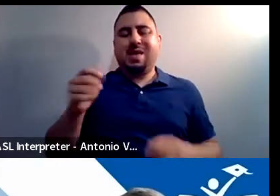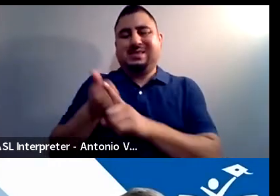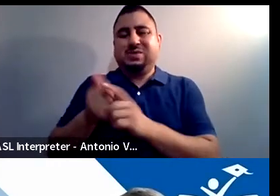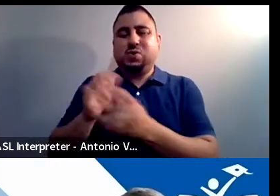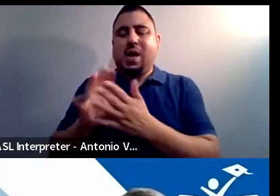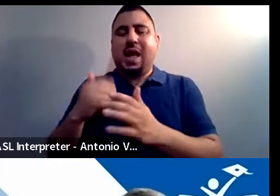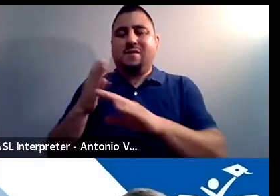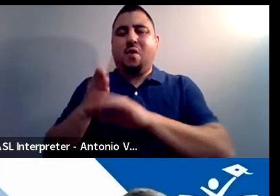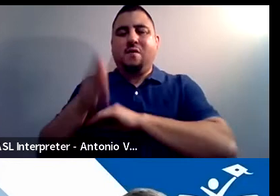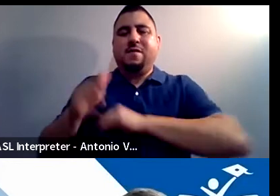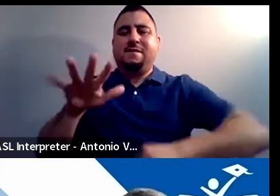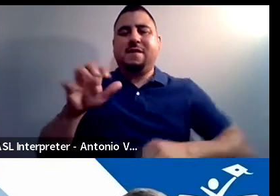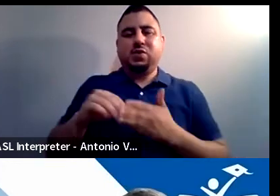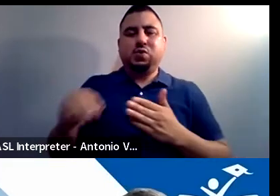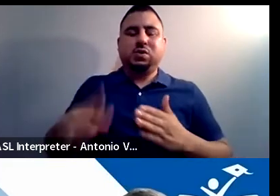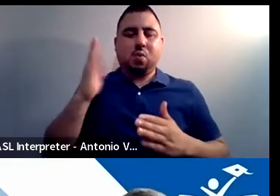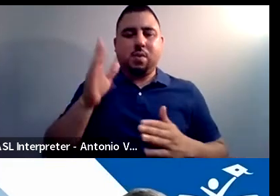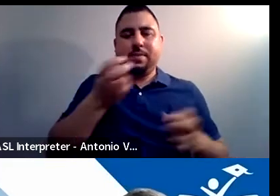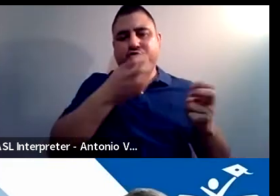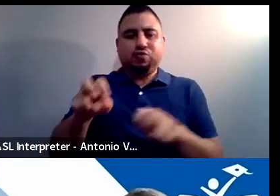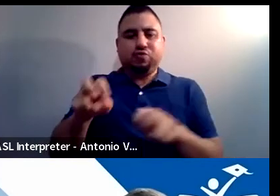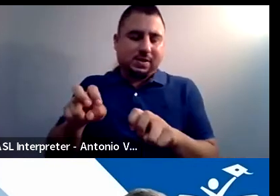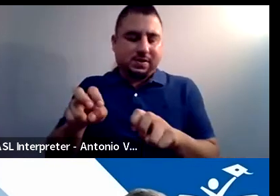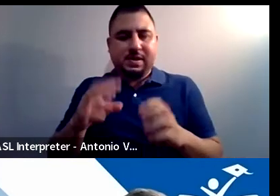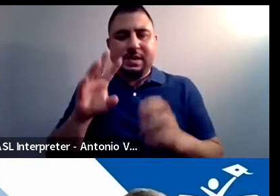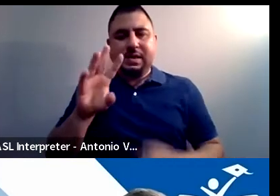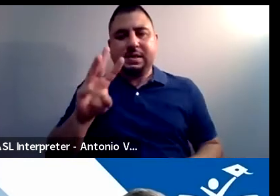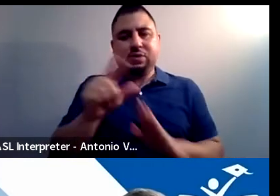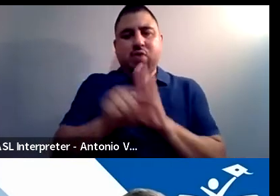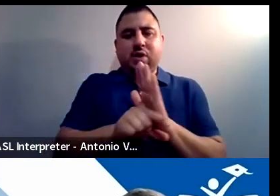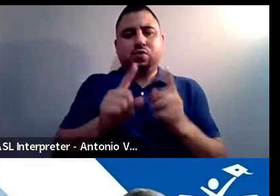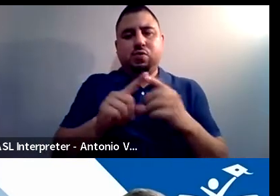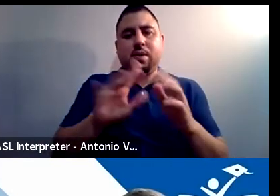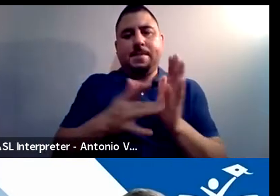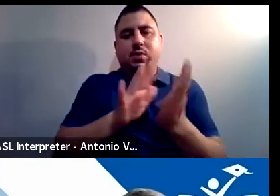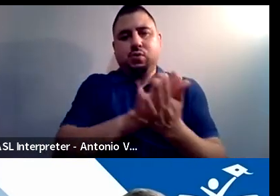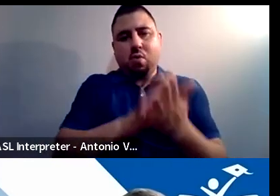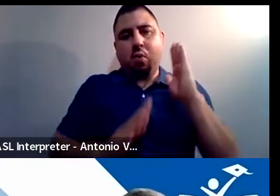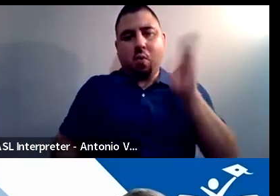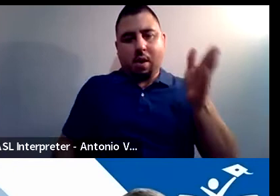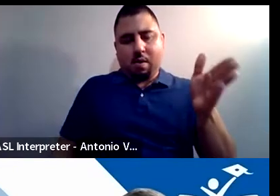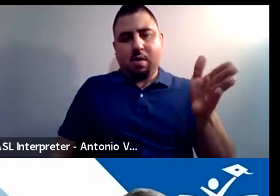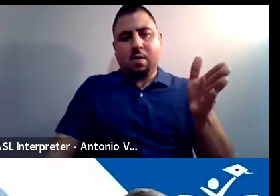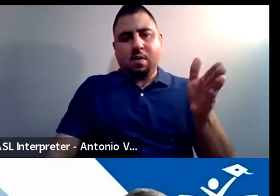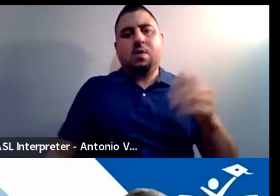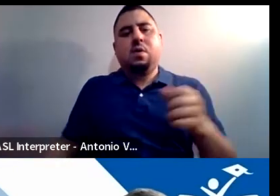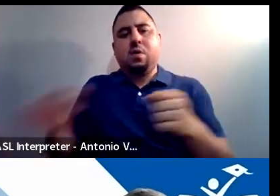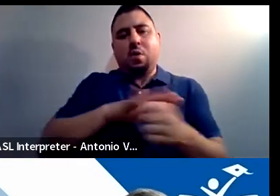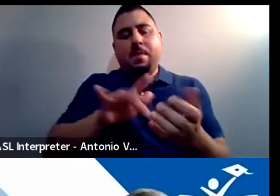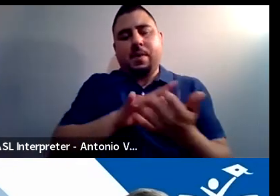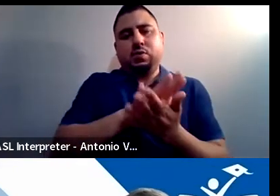students. They're going to be transferring the sixth graders to the middle school, local middle school